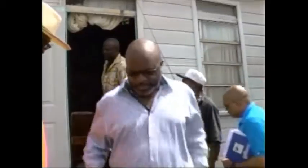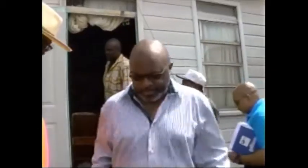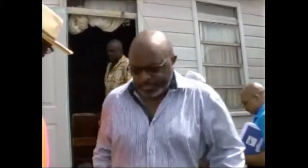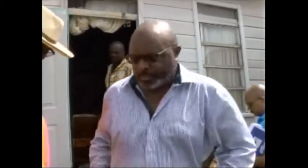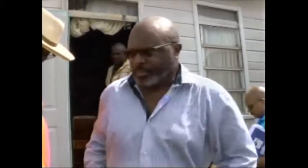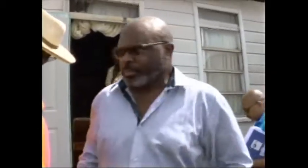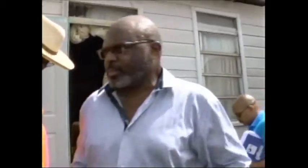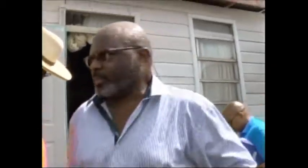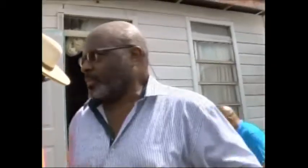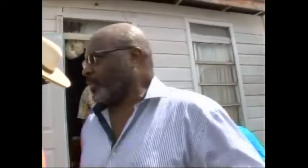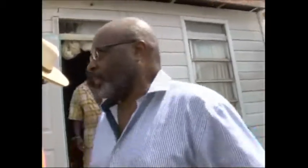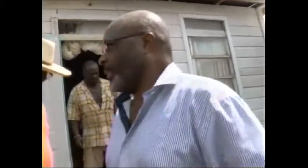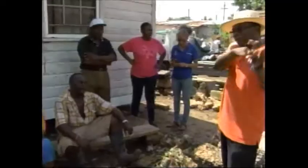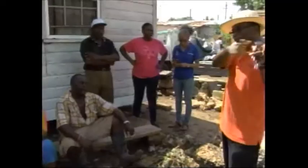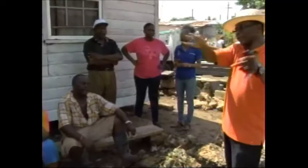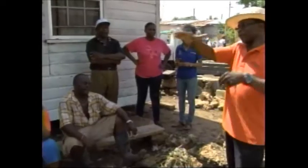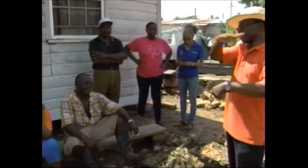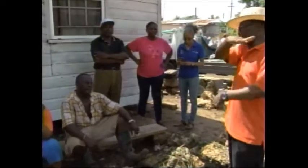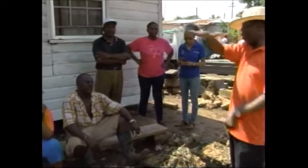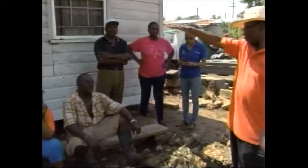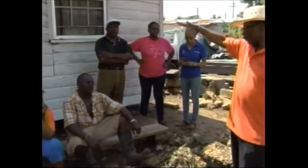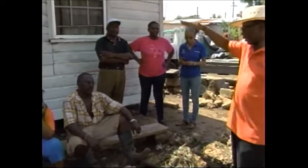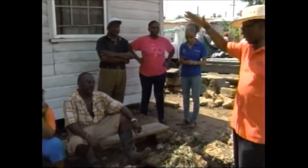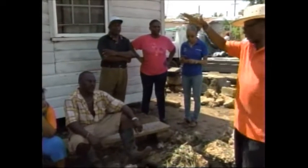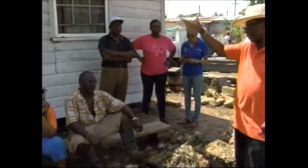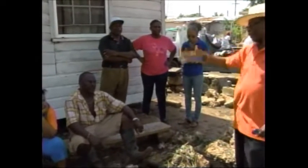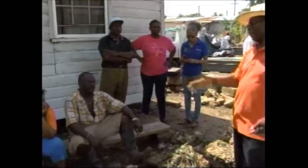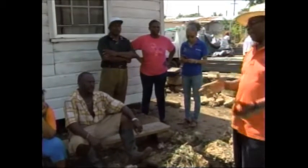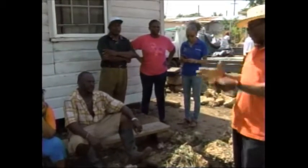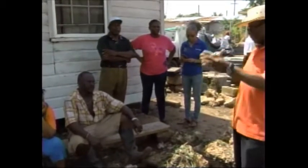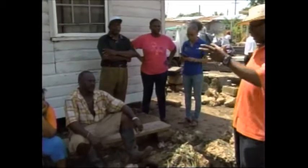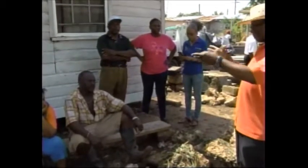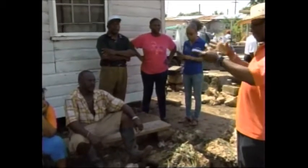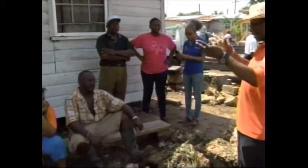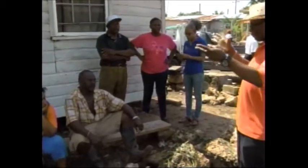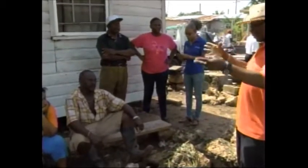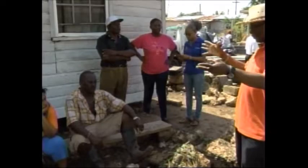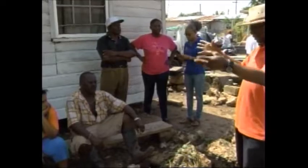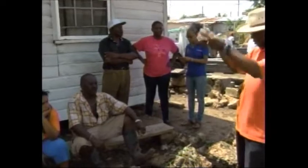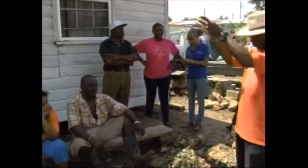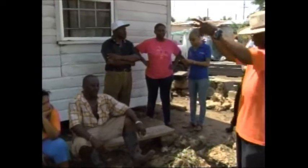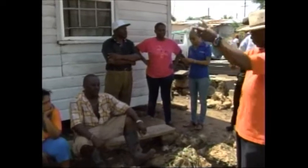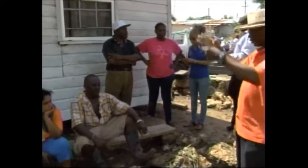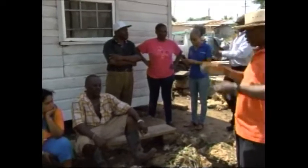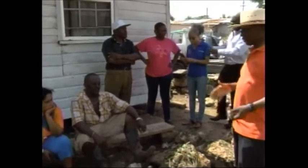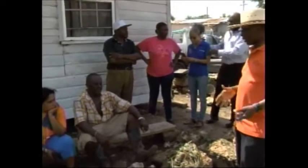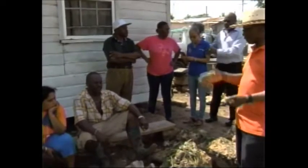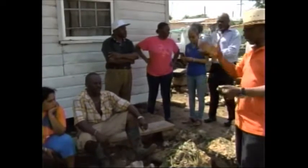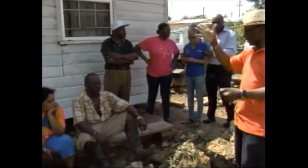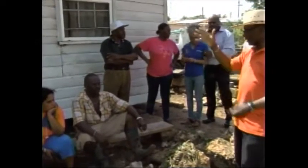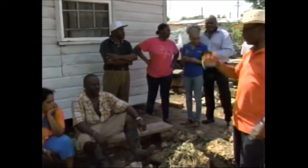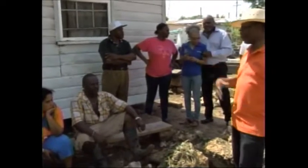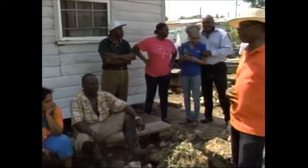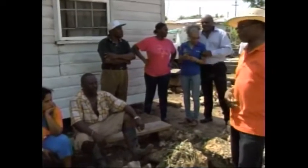says assistance will be rendered to displaced residents through the Catastrophe Fund. Minister Kelman also says infrastructural work